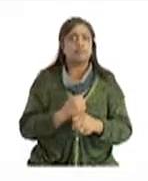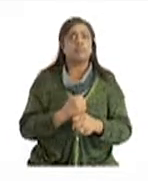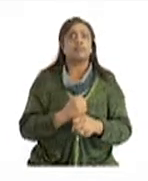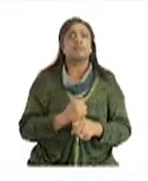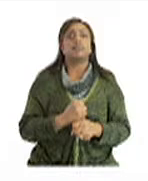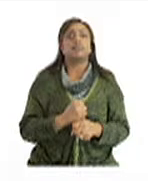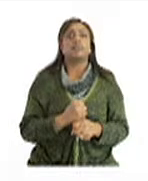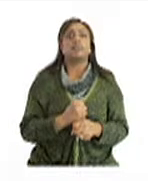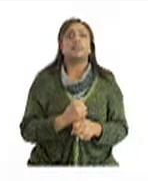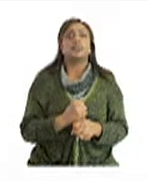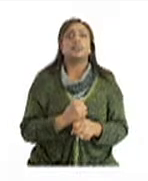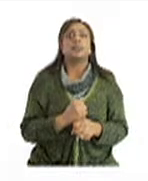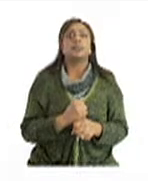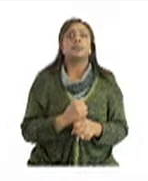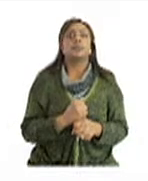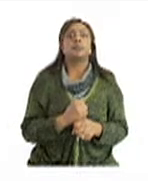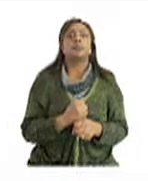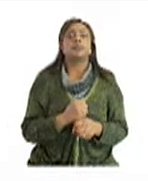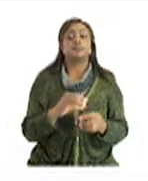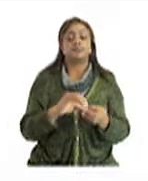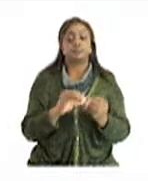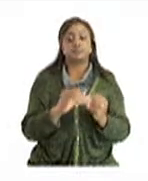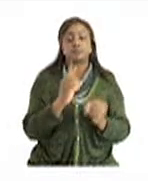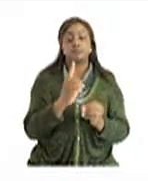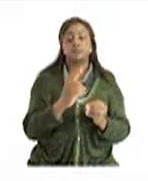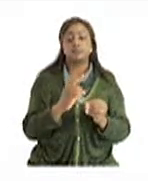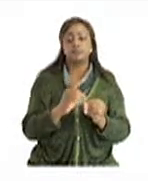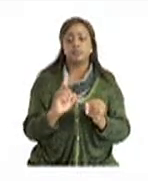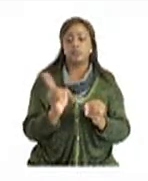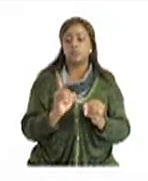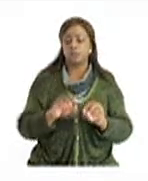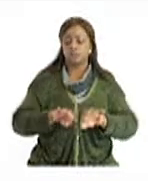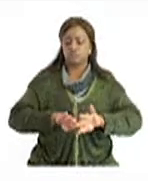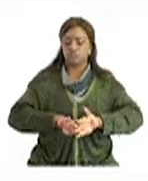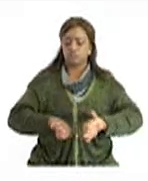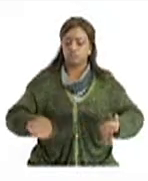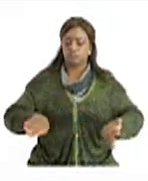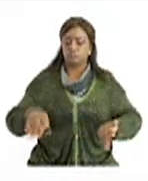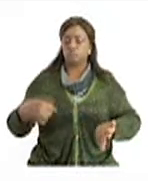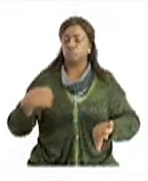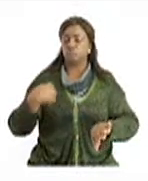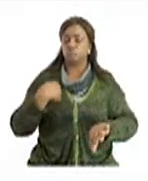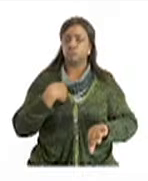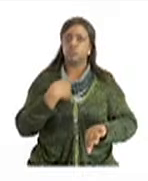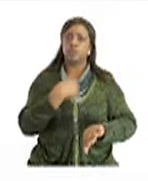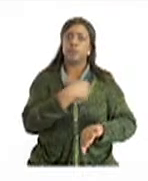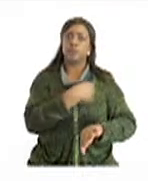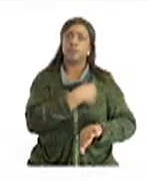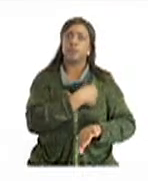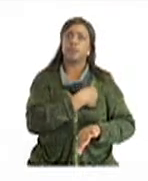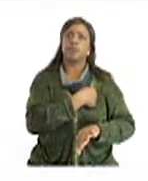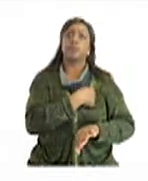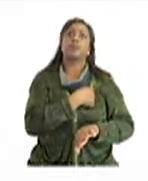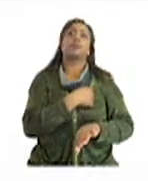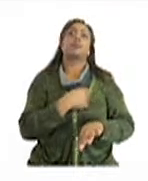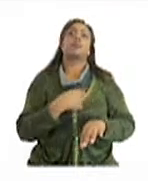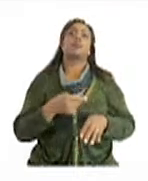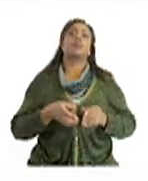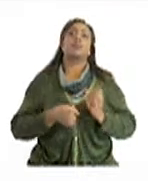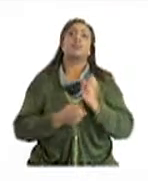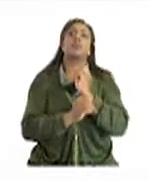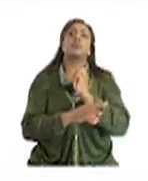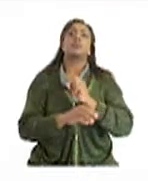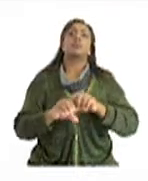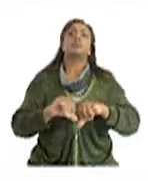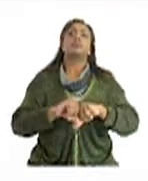1, you should describe any 2 differences between the male and female reproductive organs. So